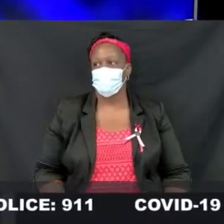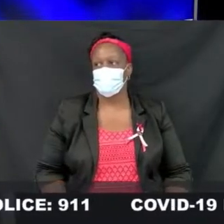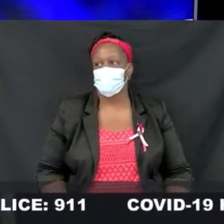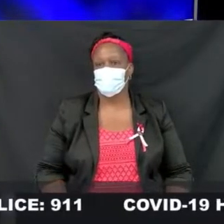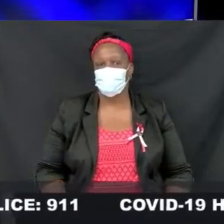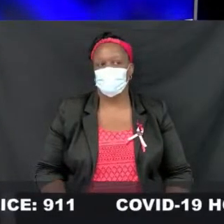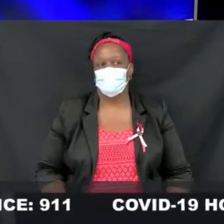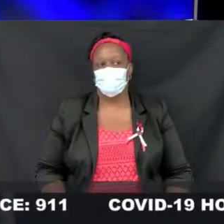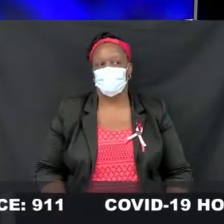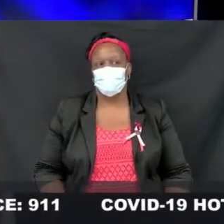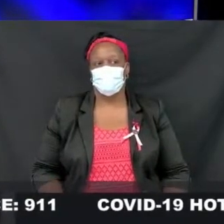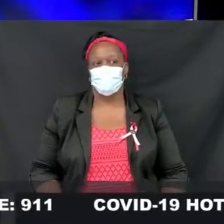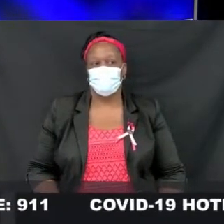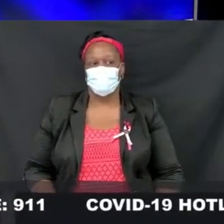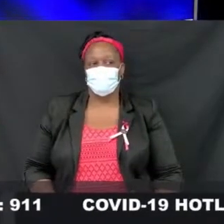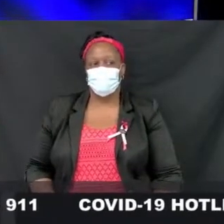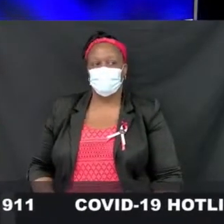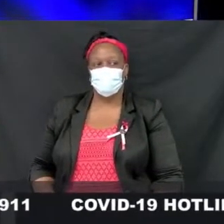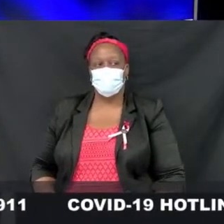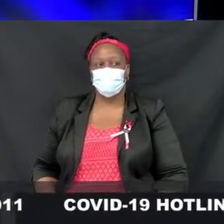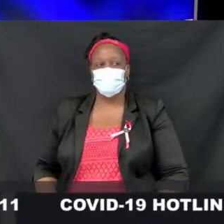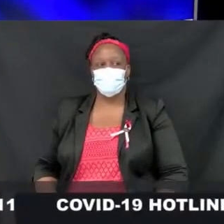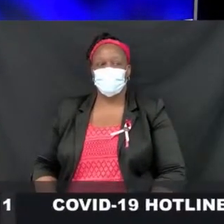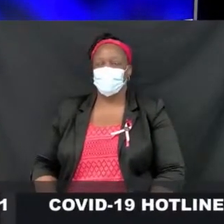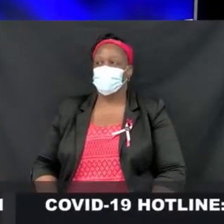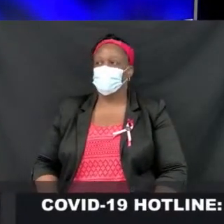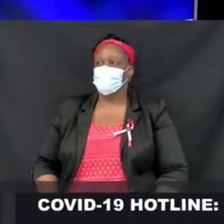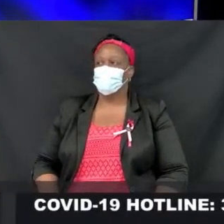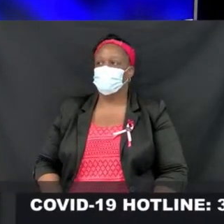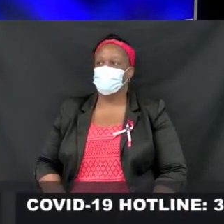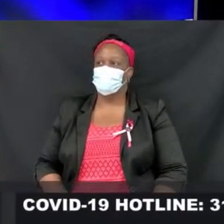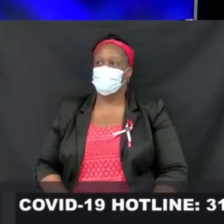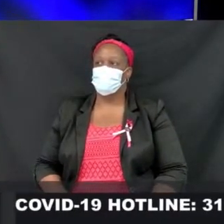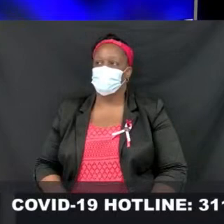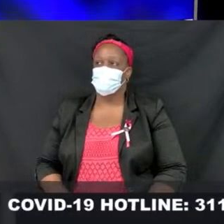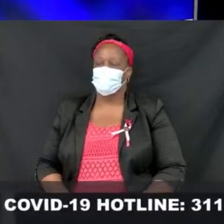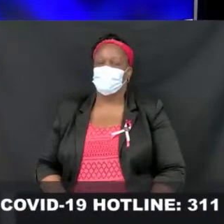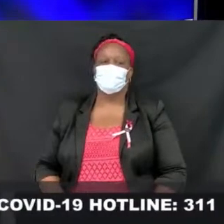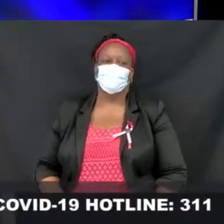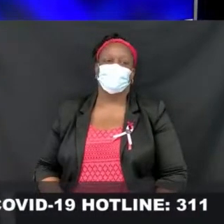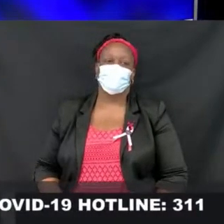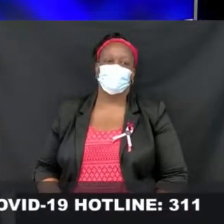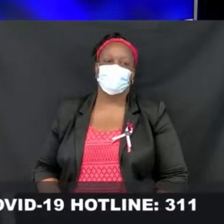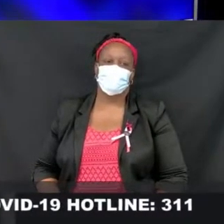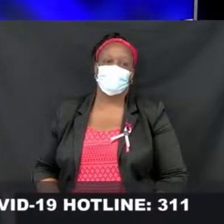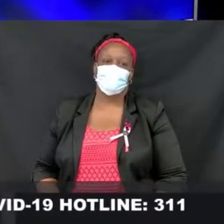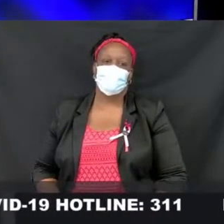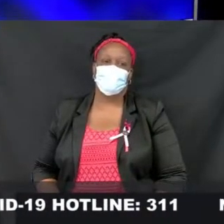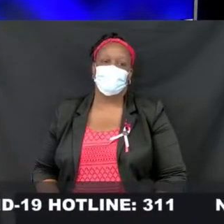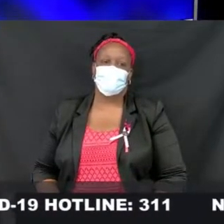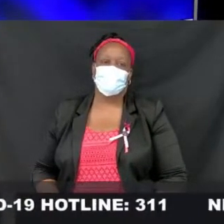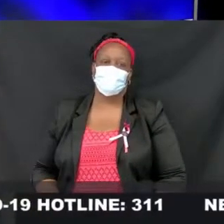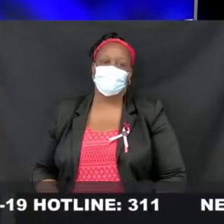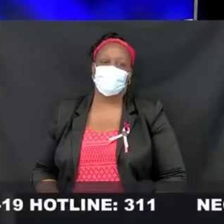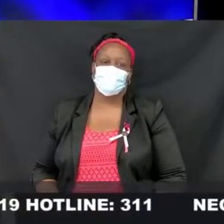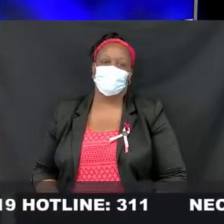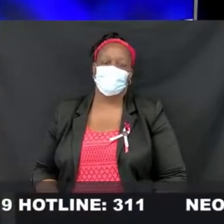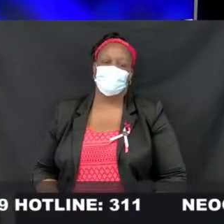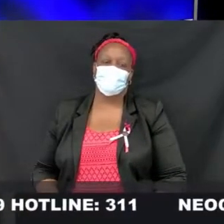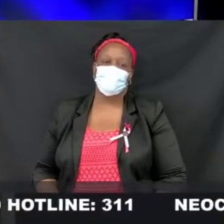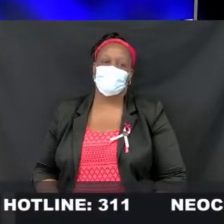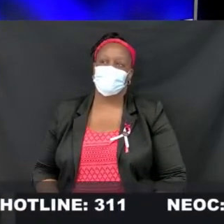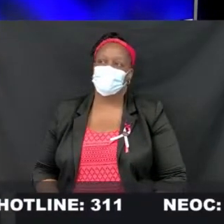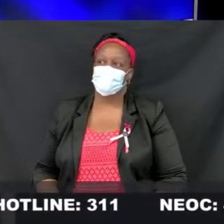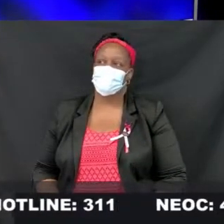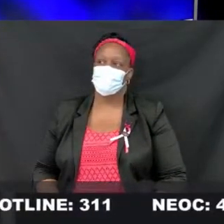Thank you very much, Mr. Samuel, for your presentation.